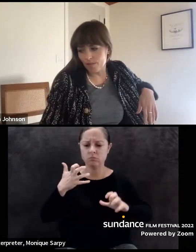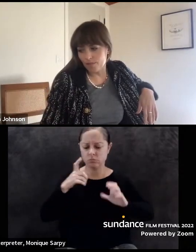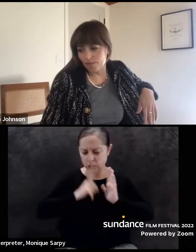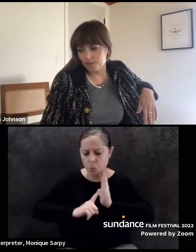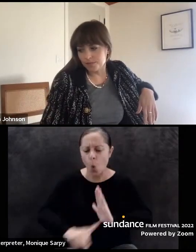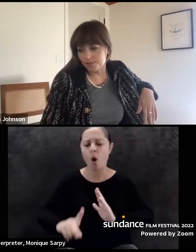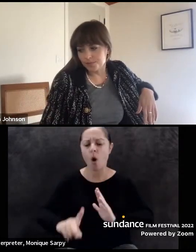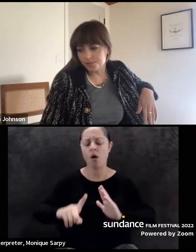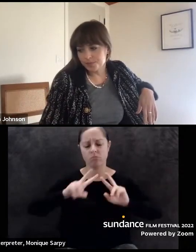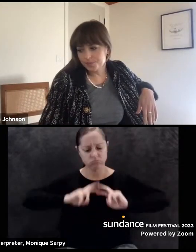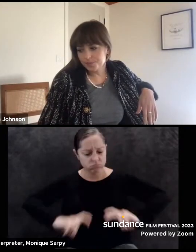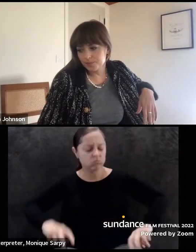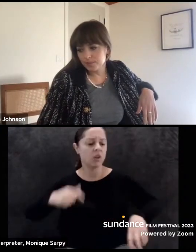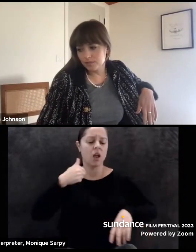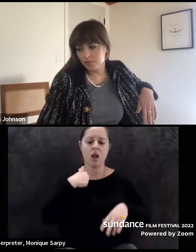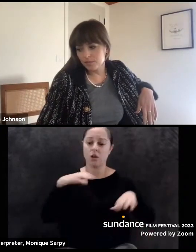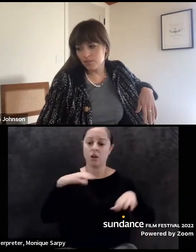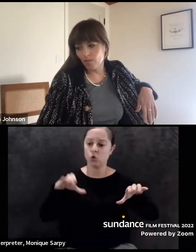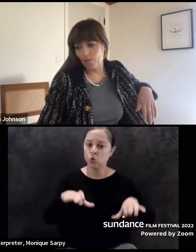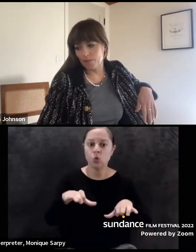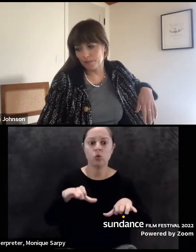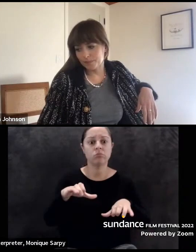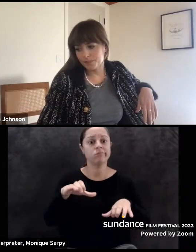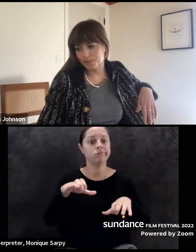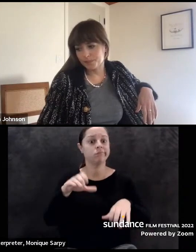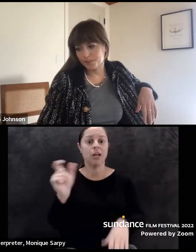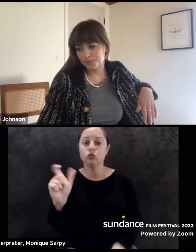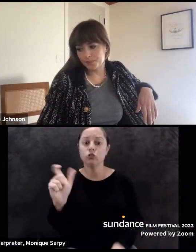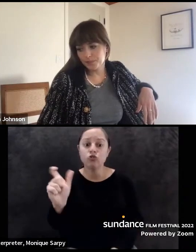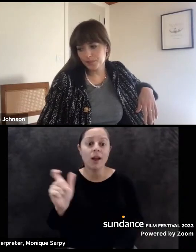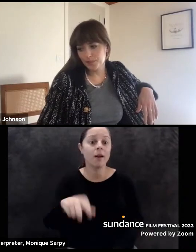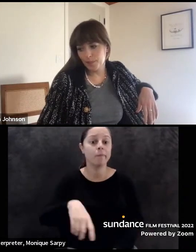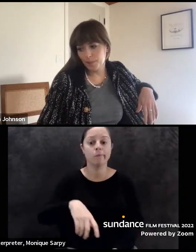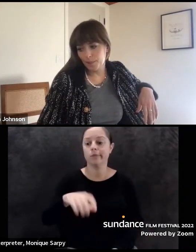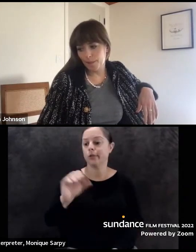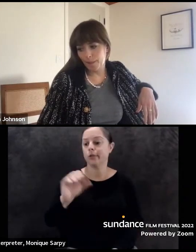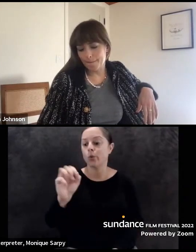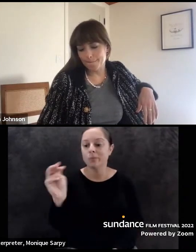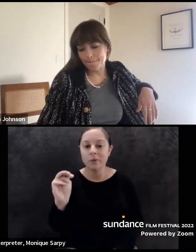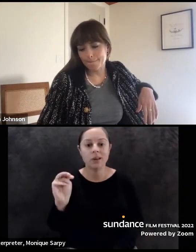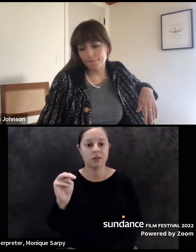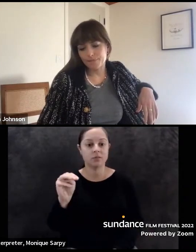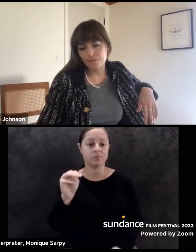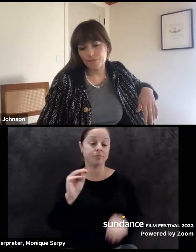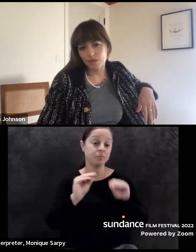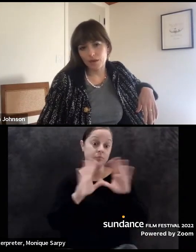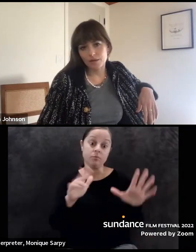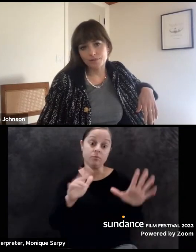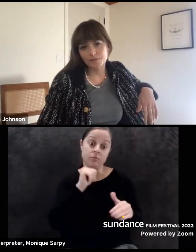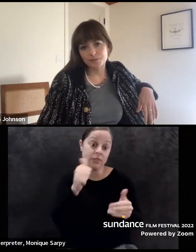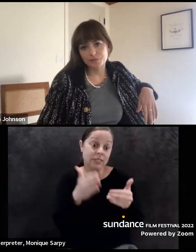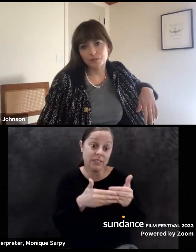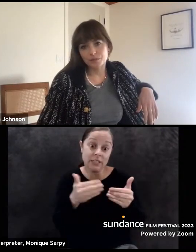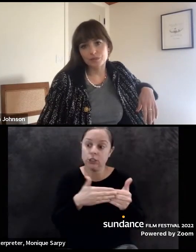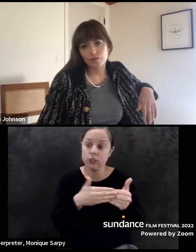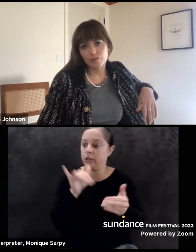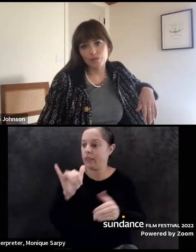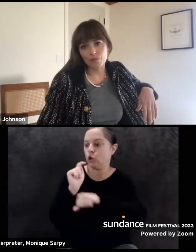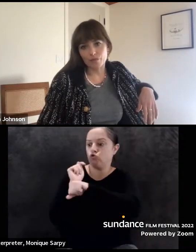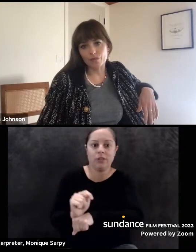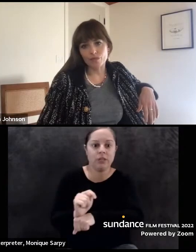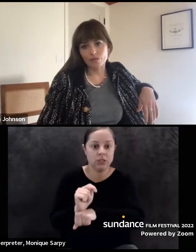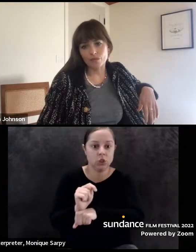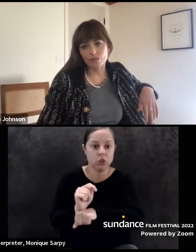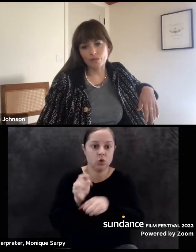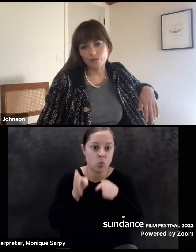continue to go, and I continue to do the groundwork on my Instagram using my socials, because it's obviously not that easy in the traditional route. Always, if you